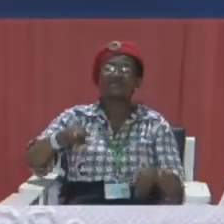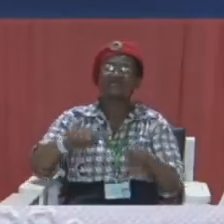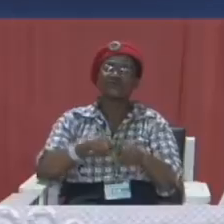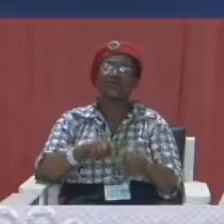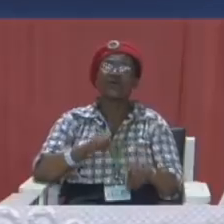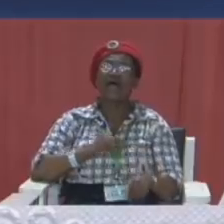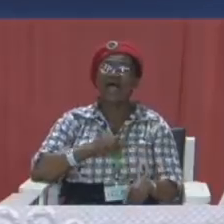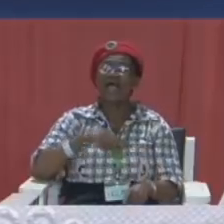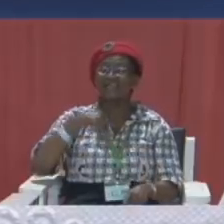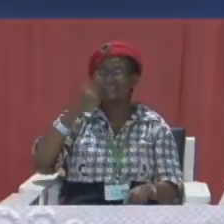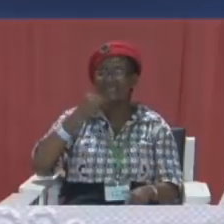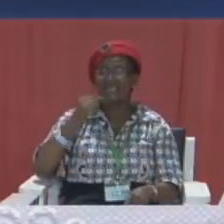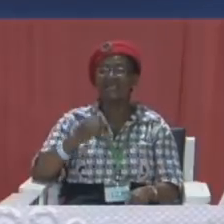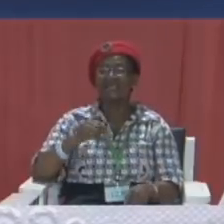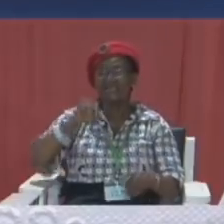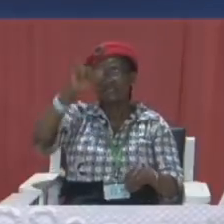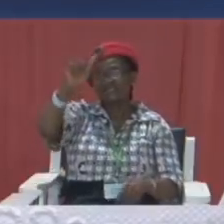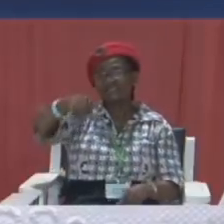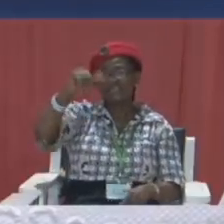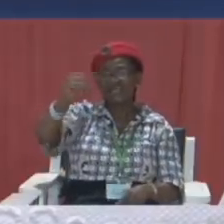tell you.